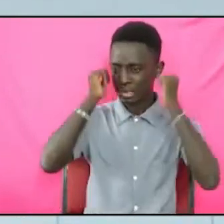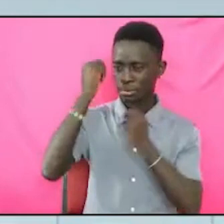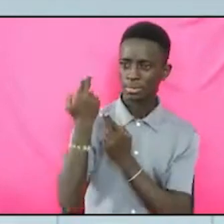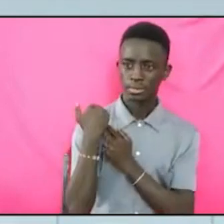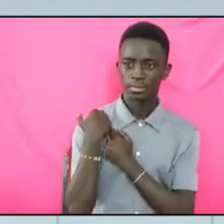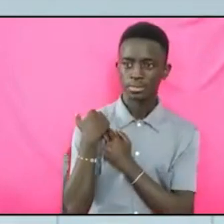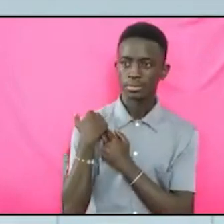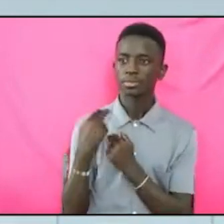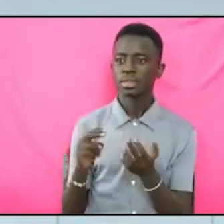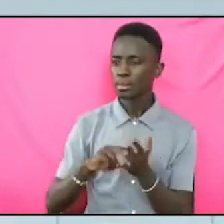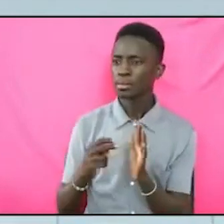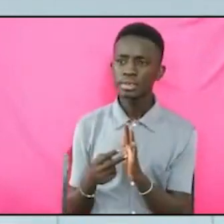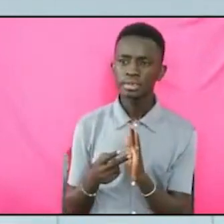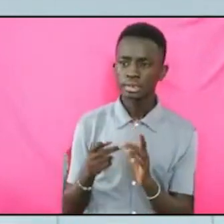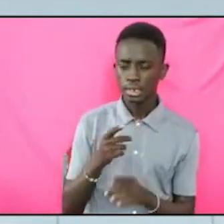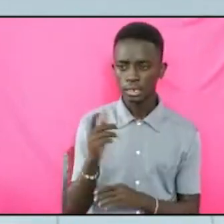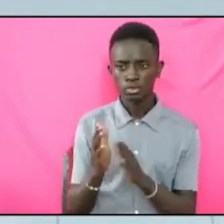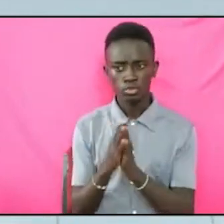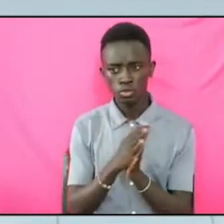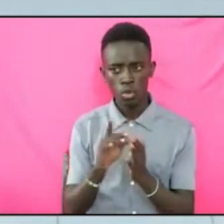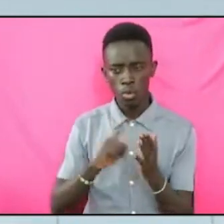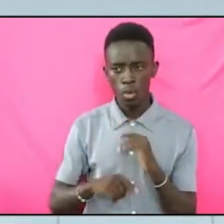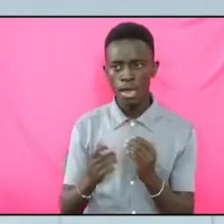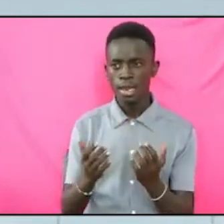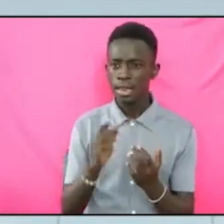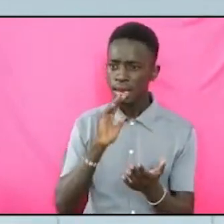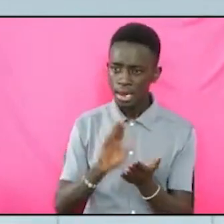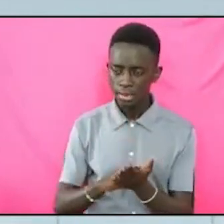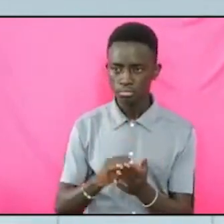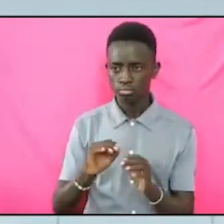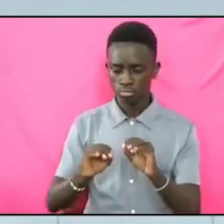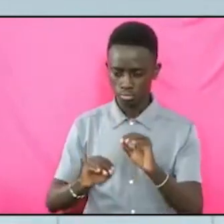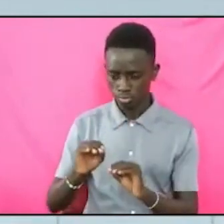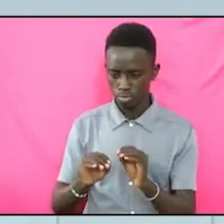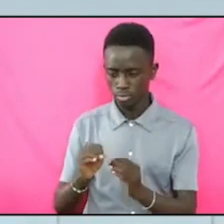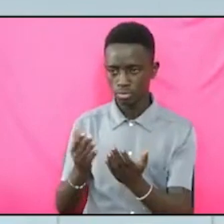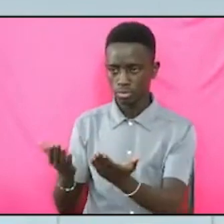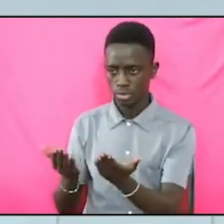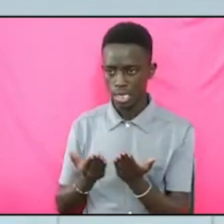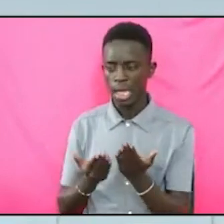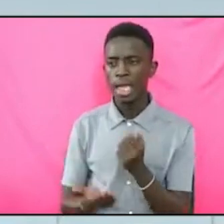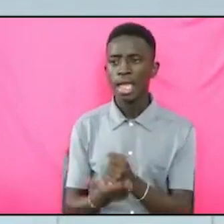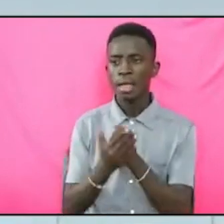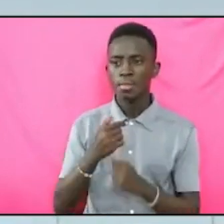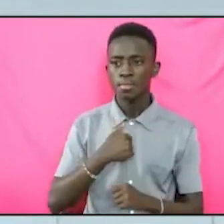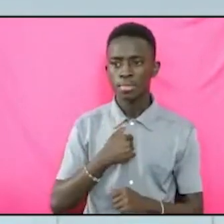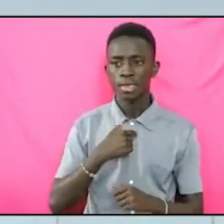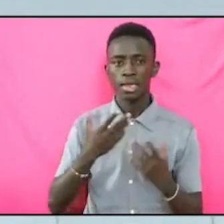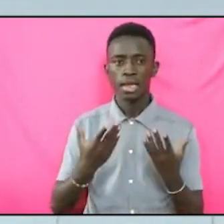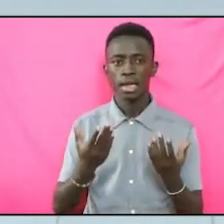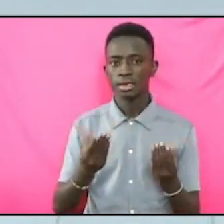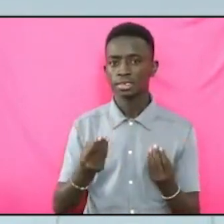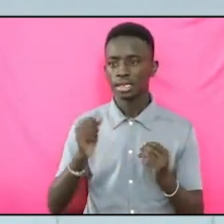other side. So I need a letter of recommendation from you that can help me access that other territory.